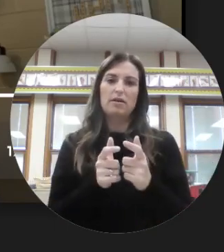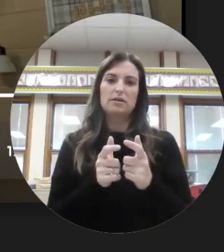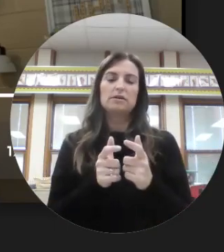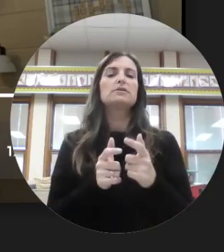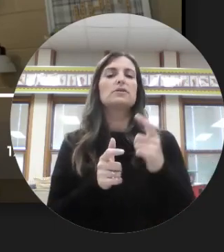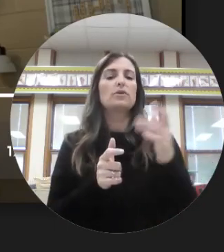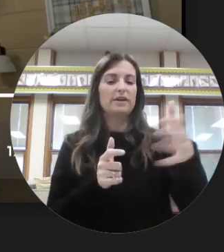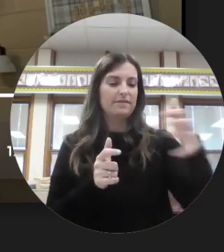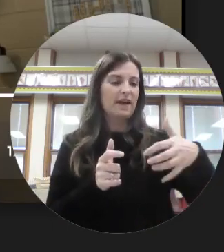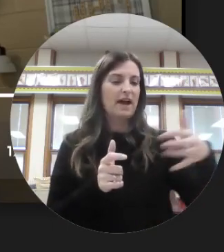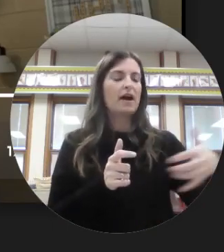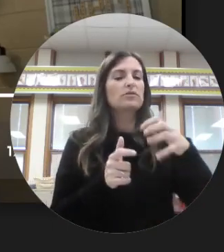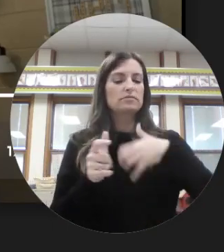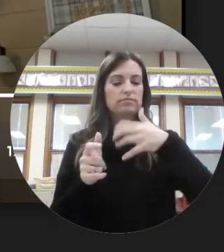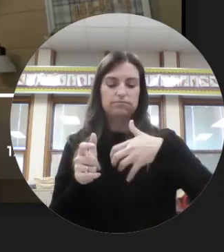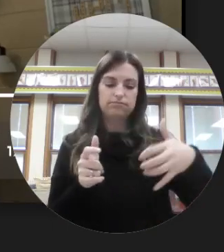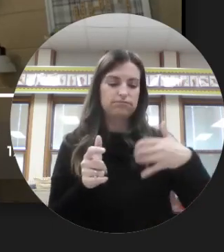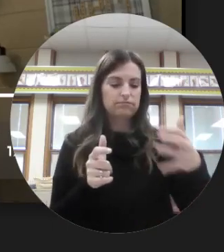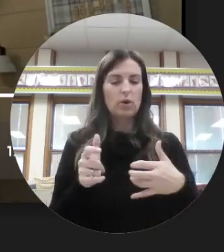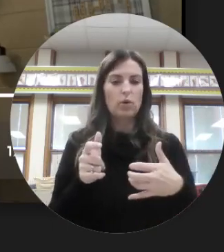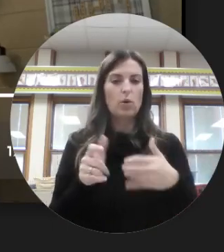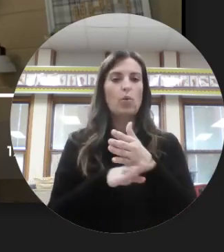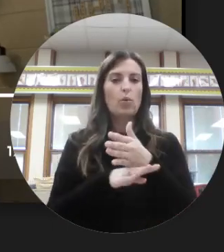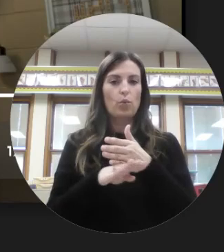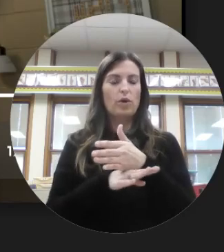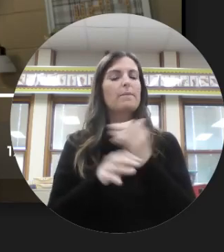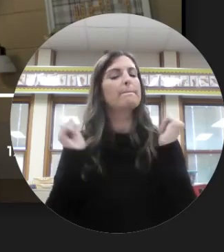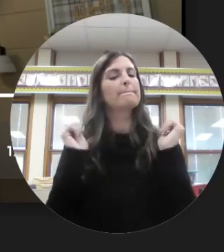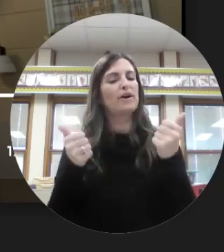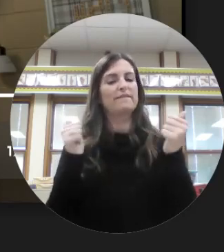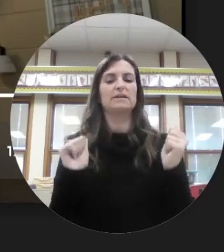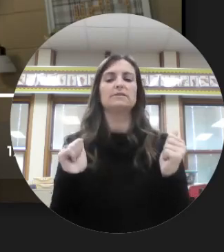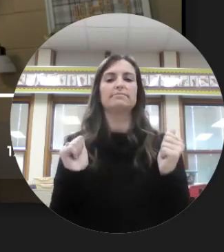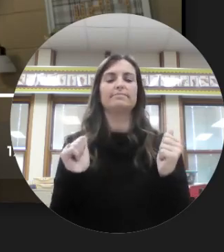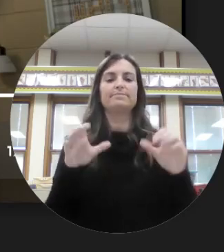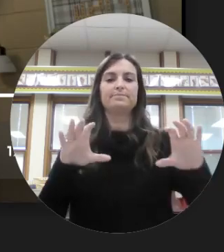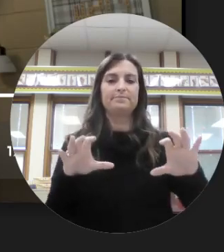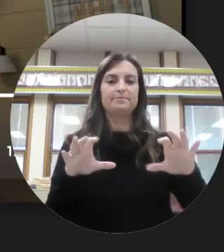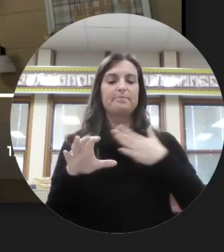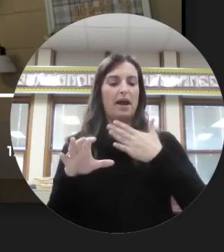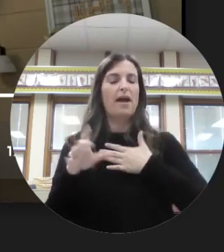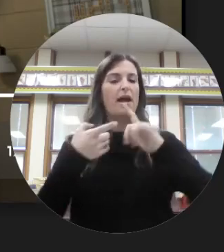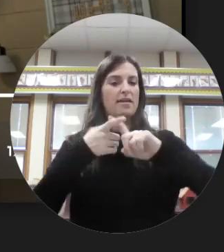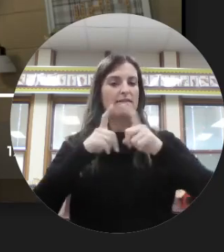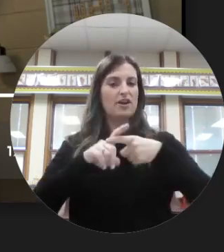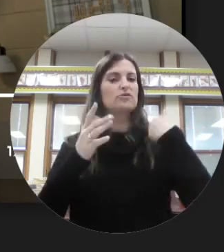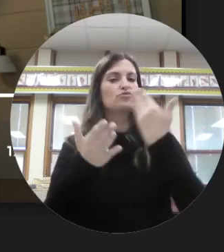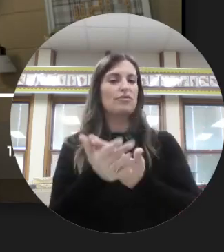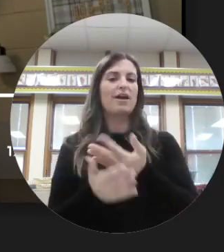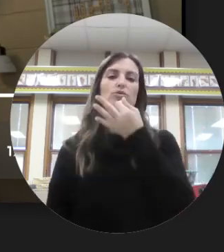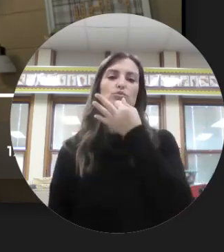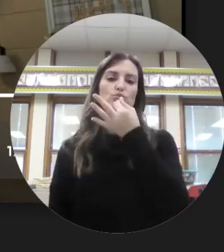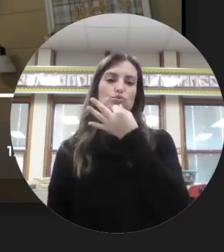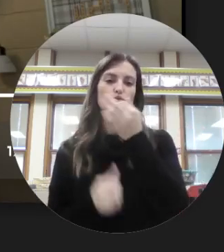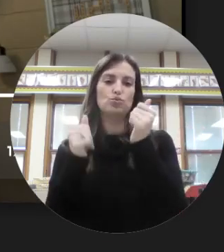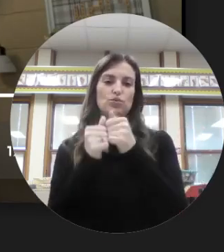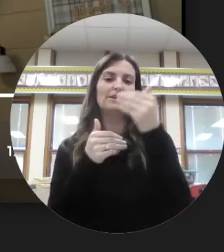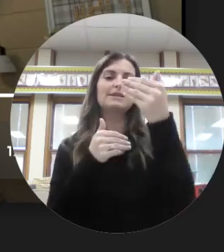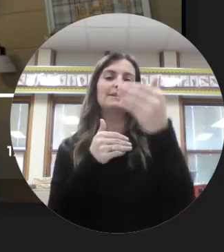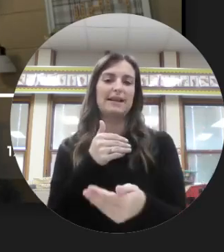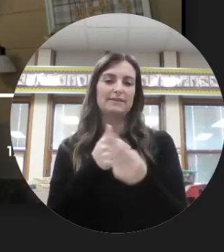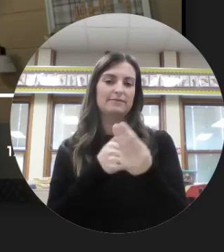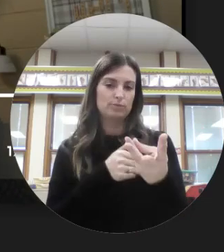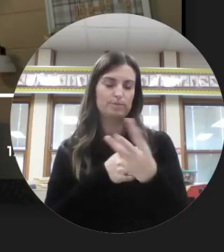out more wood until it was a perfect fit. Very good, he said, spitting out a wood chip. My friends should be arriving any minute with the next few things we'll